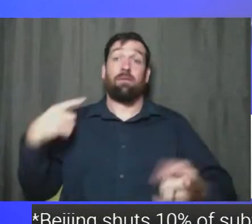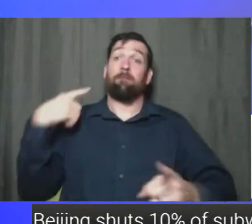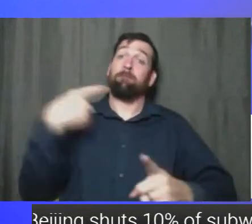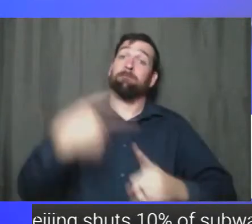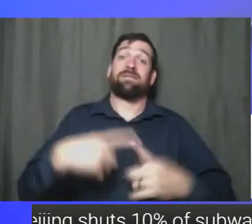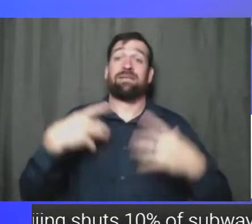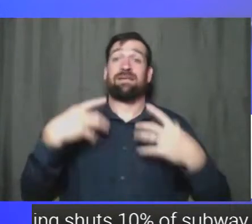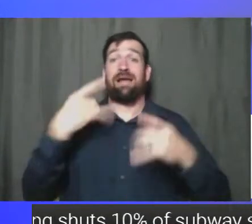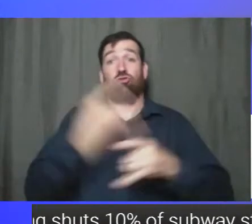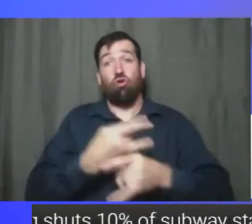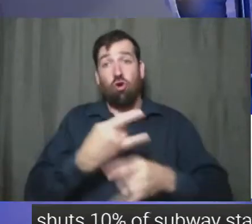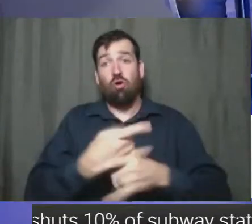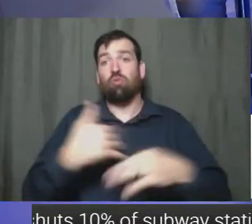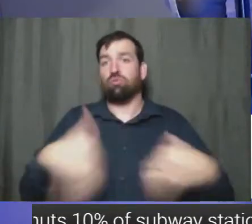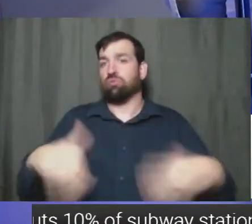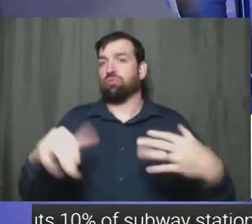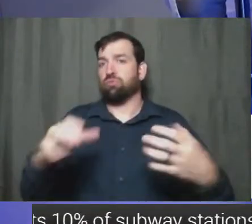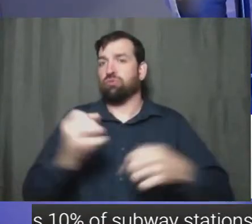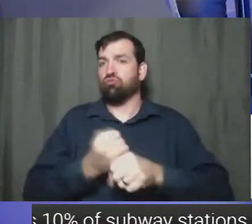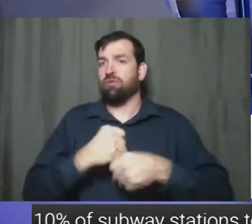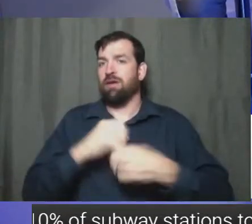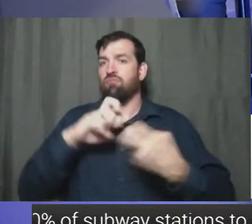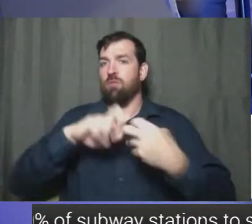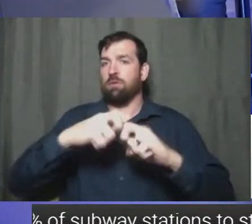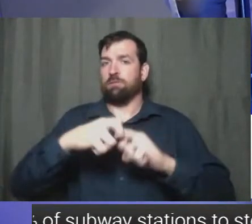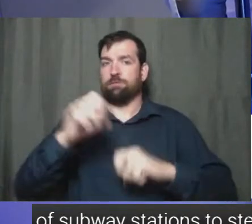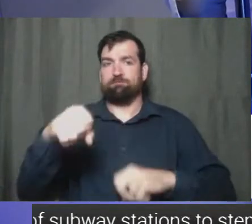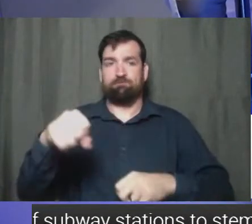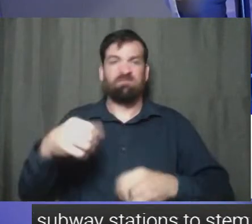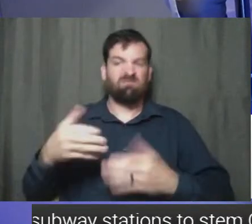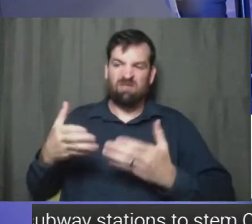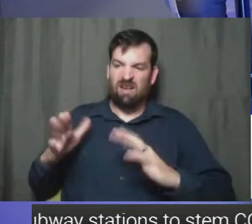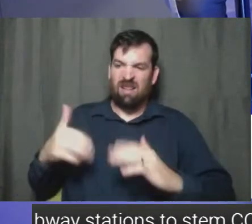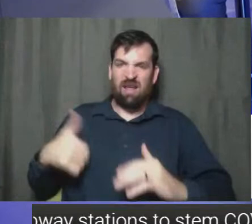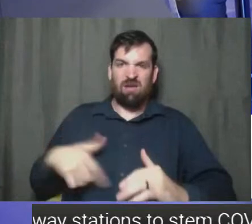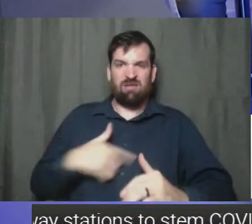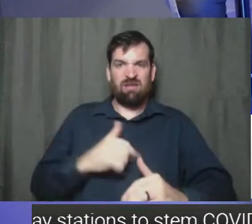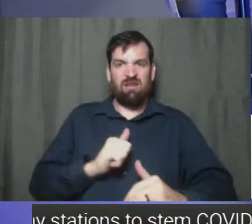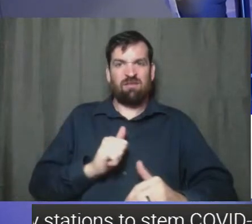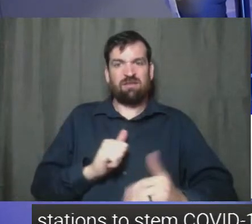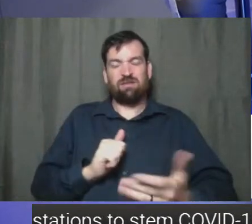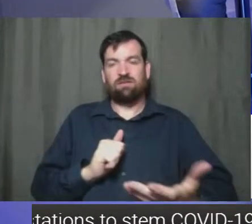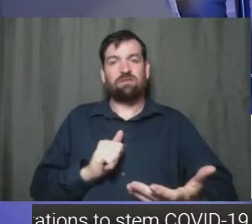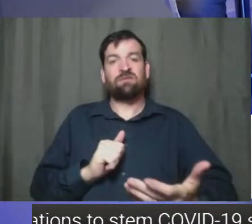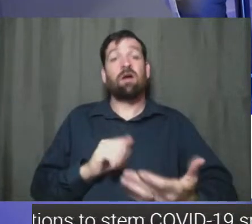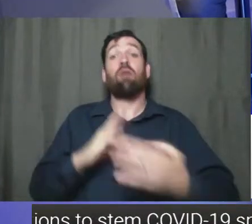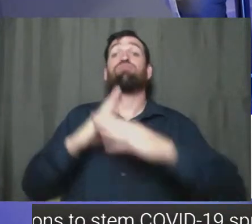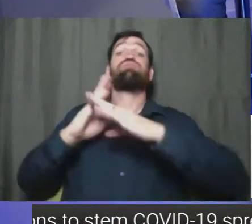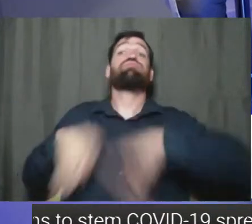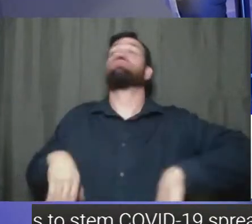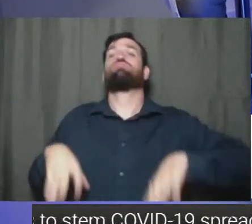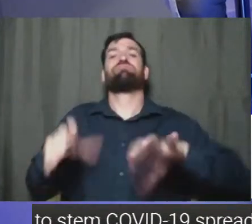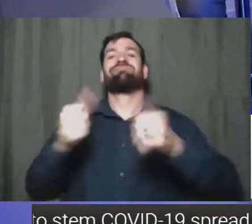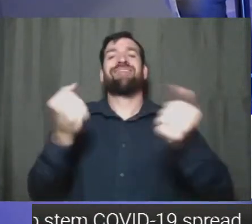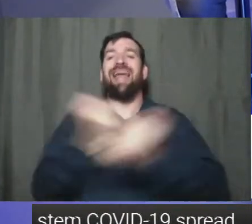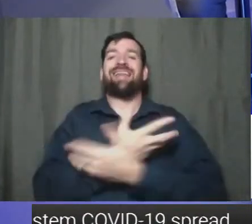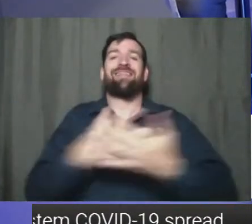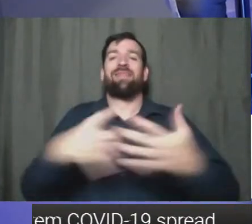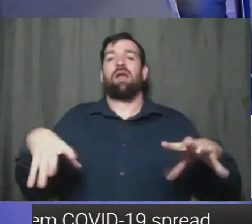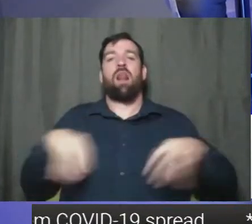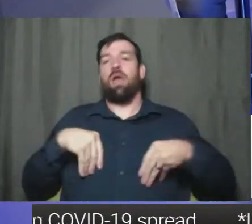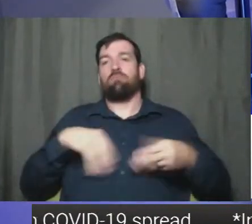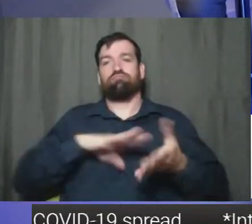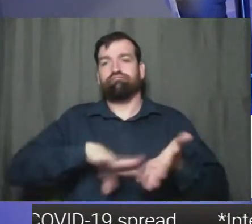some problems. It really did. I think we allowed ourselves, we kind of put our guard down and just like kind of anything went. We kind of excused ourselves